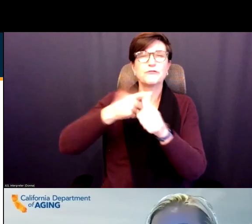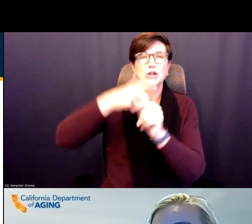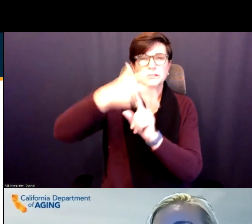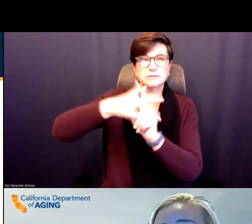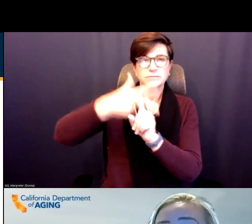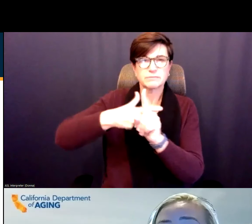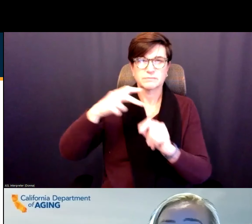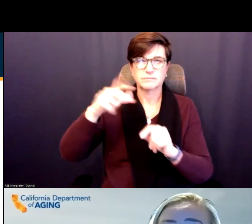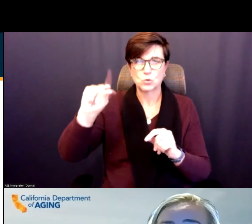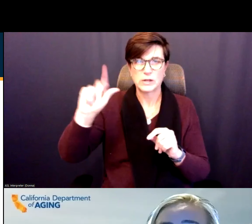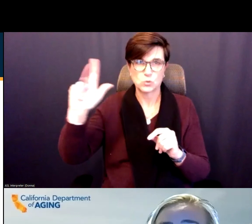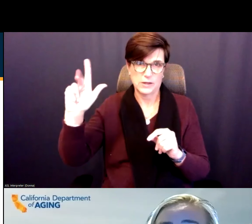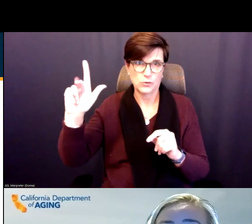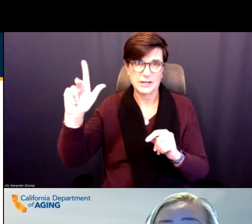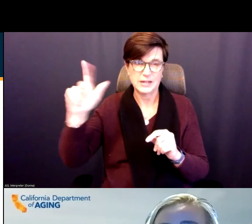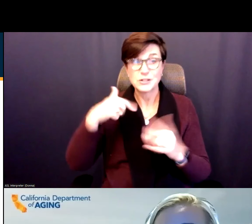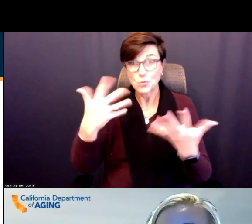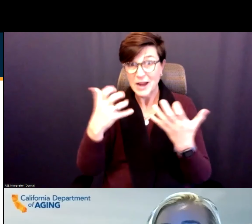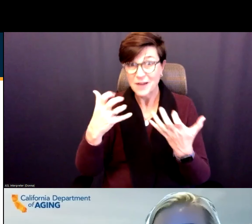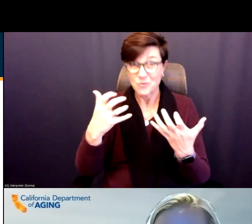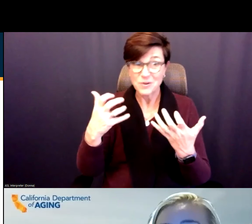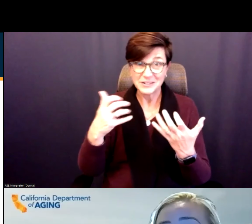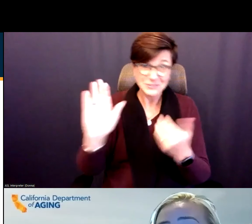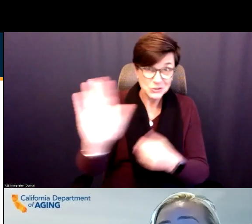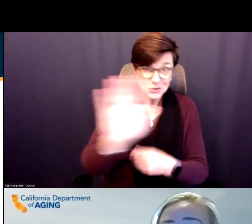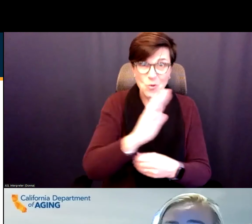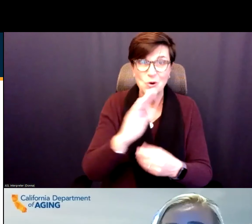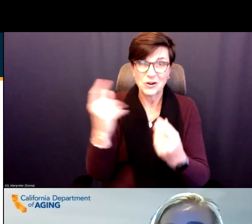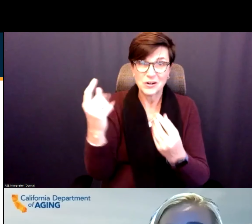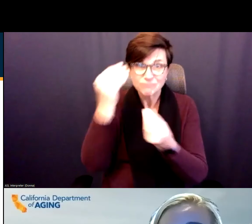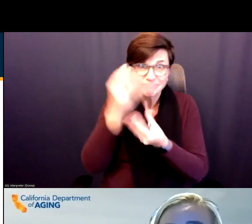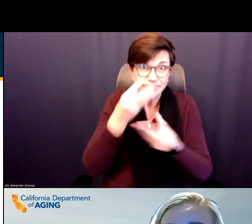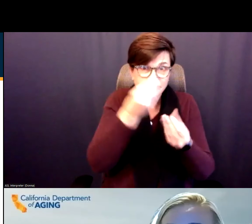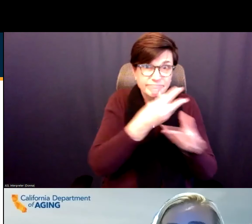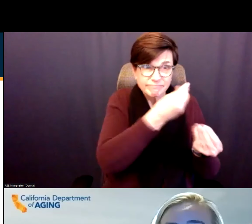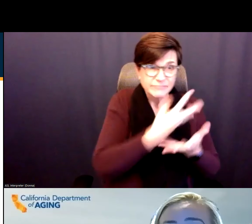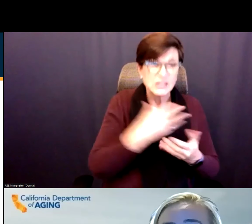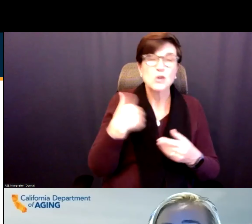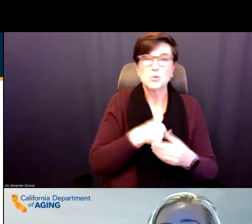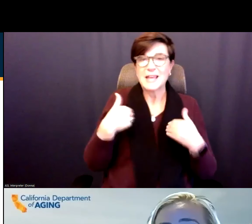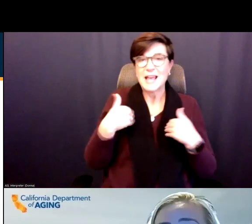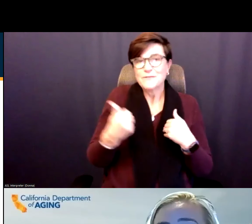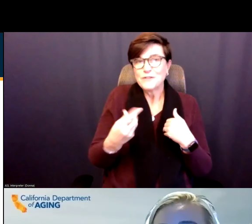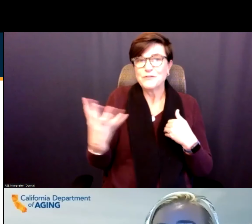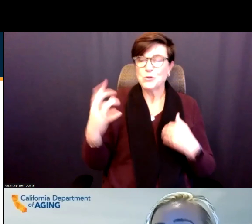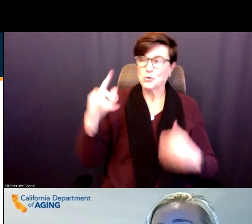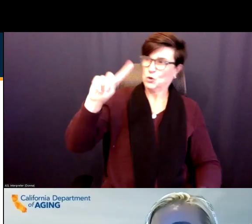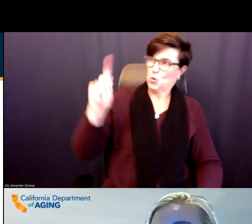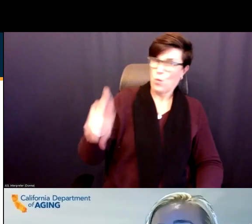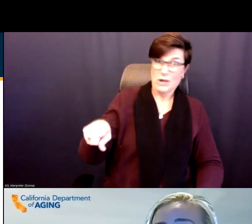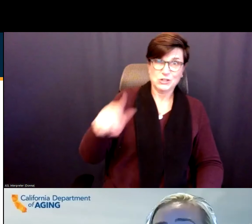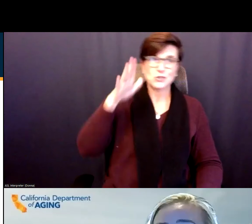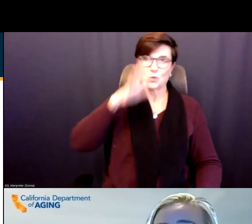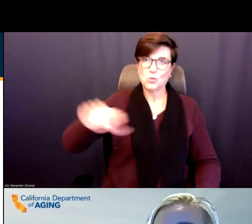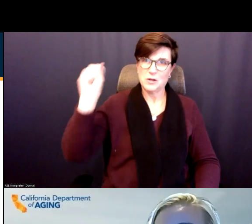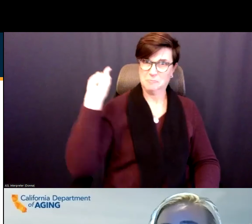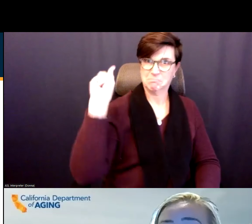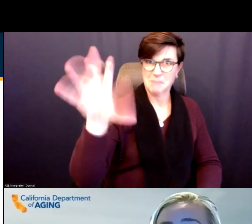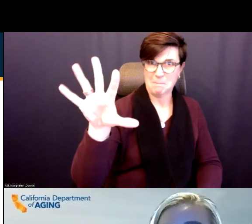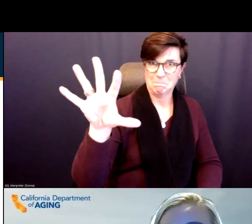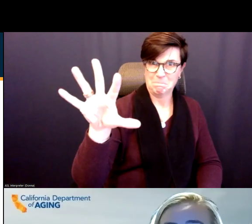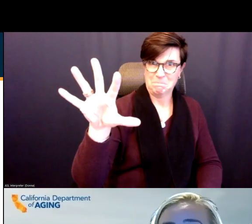expertise with us. We do have a few questions and prompts as we go through the course of today's listening session.